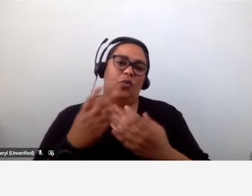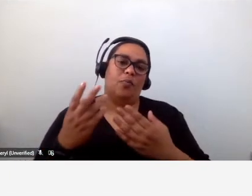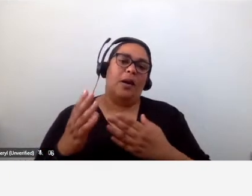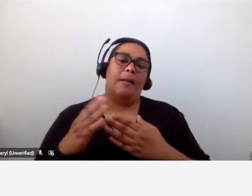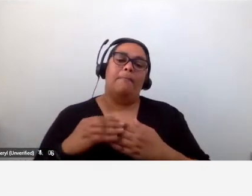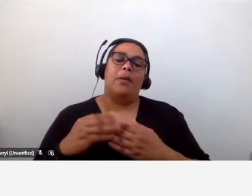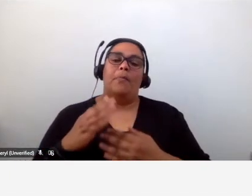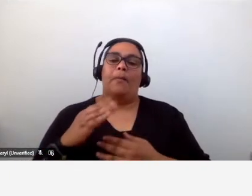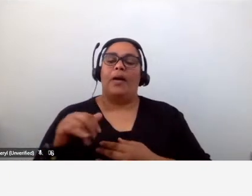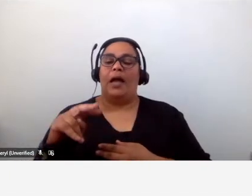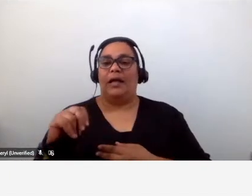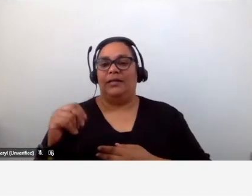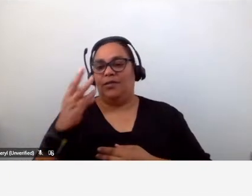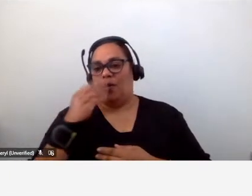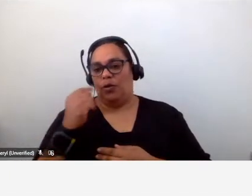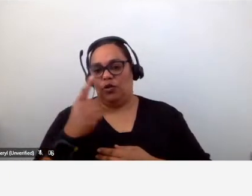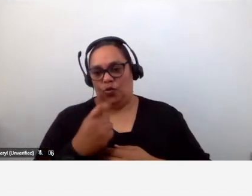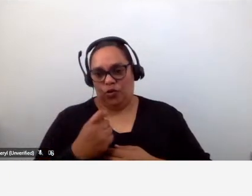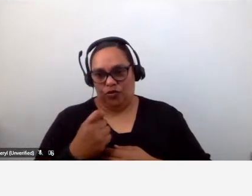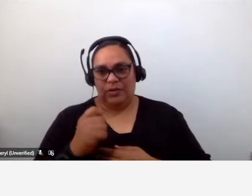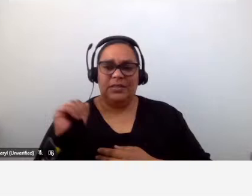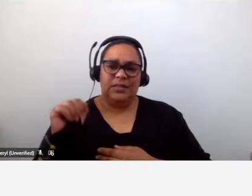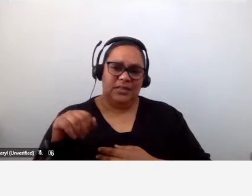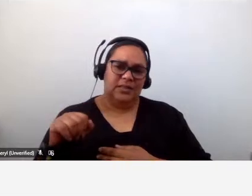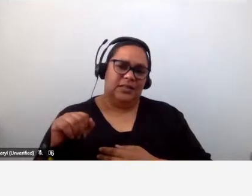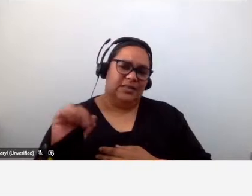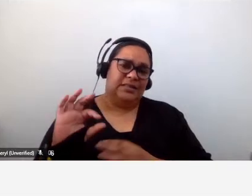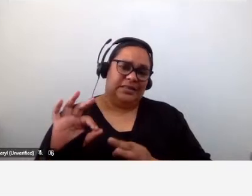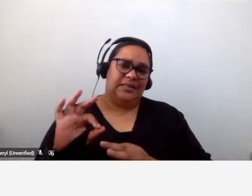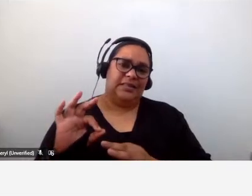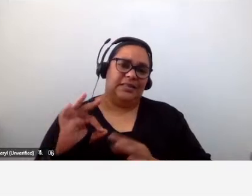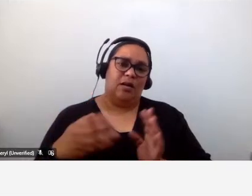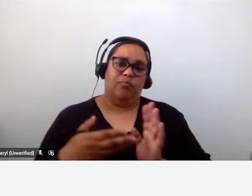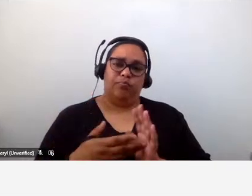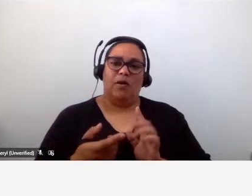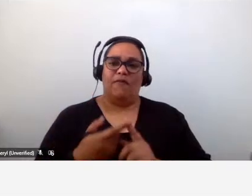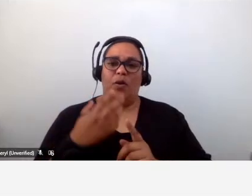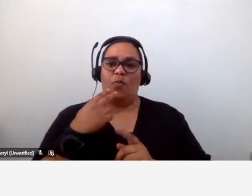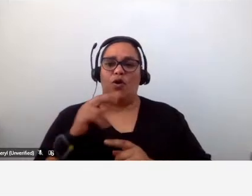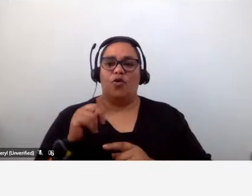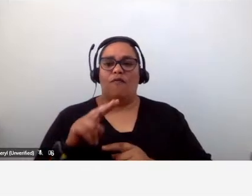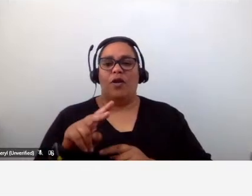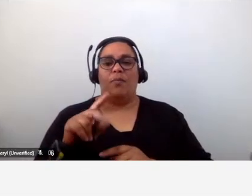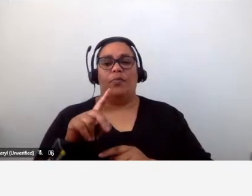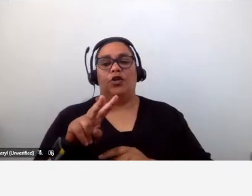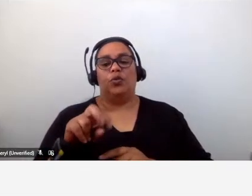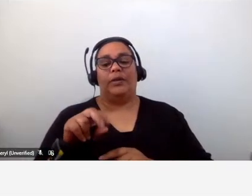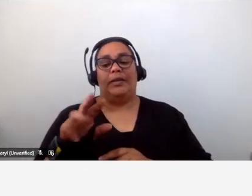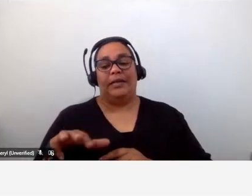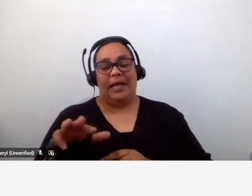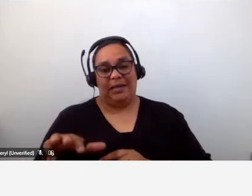for that question. Yes, it's been in place since November 2019.